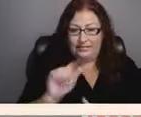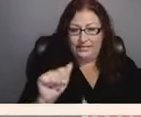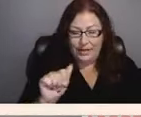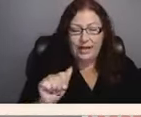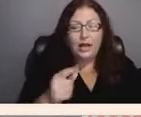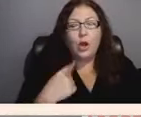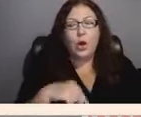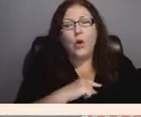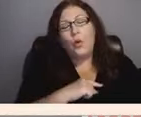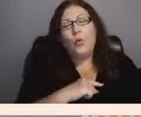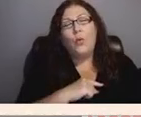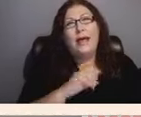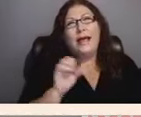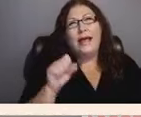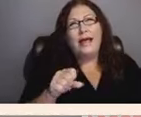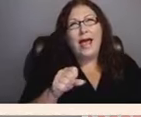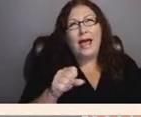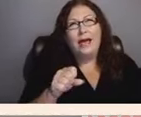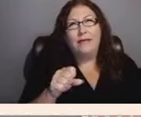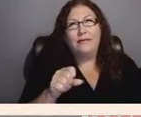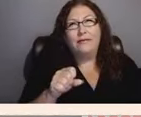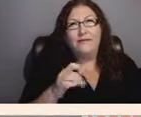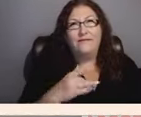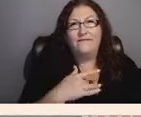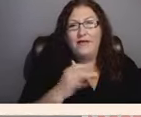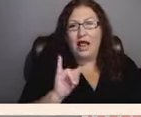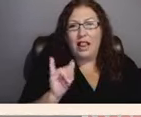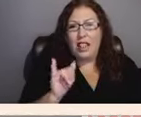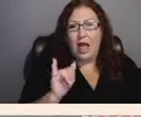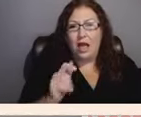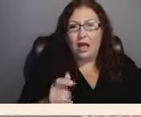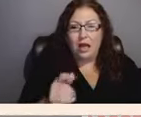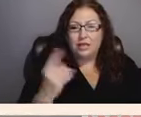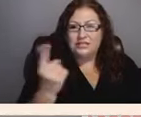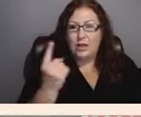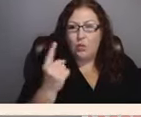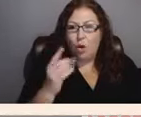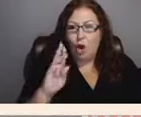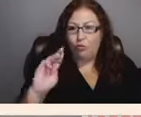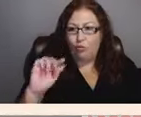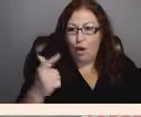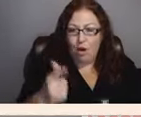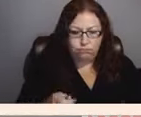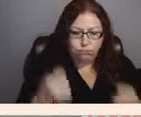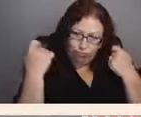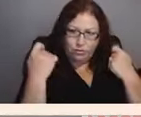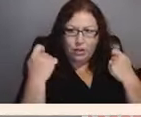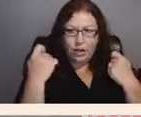we can get the rug pulled out from underneath us, not only once but more than once, and